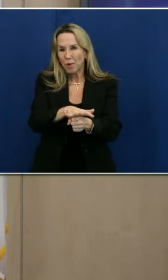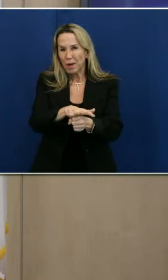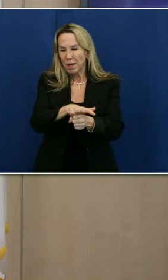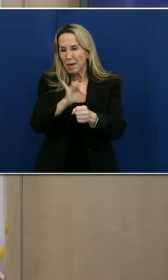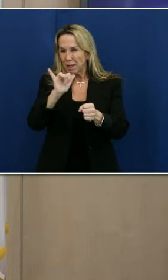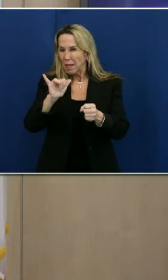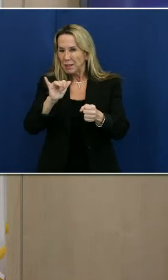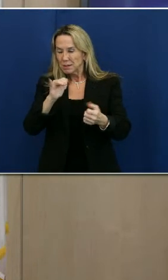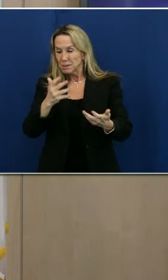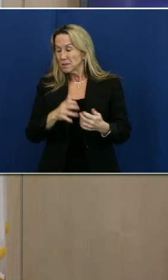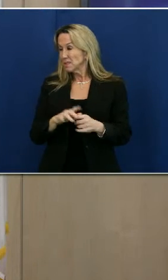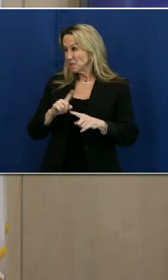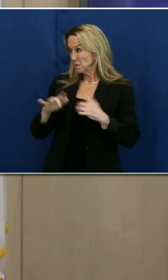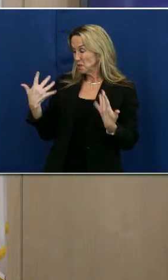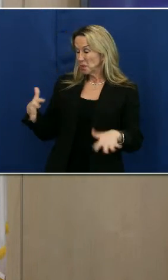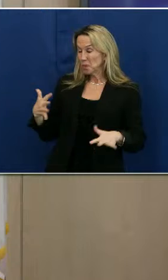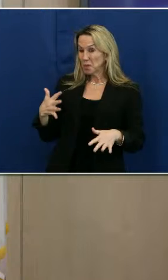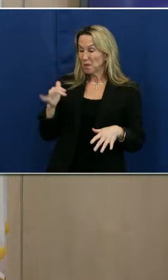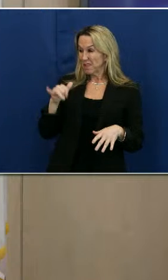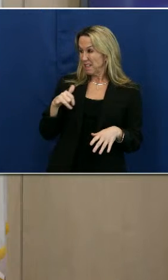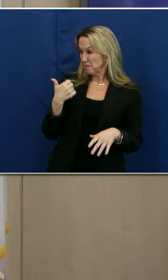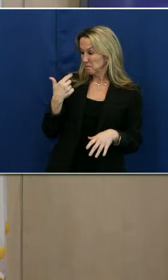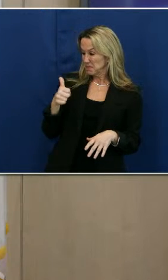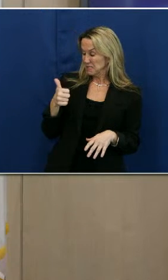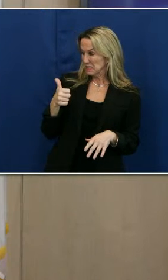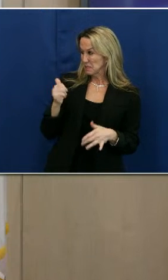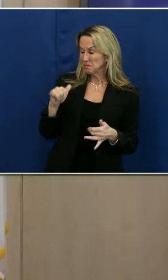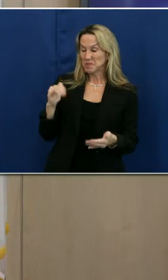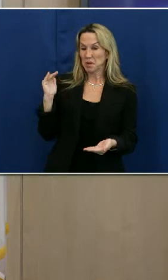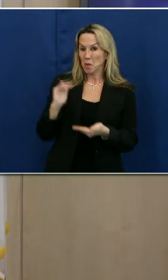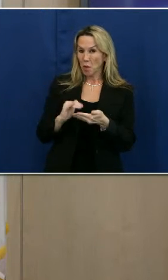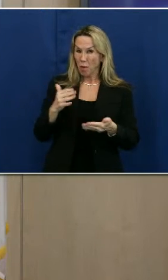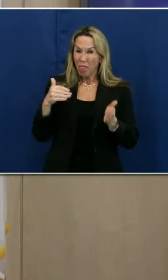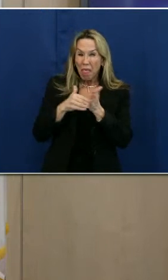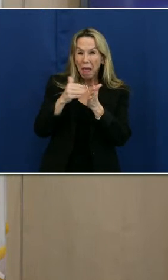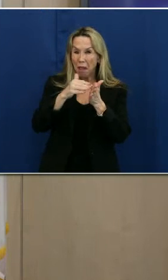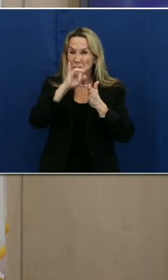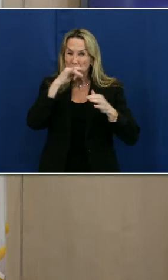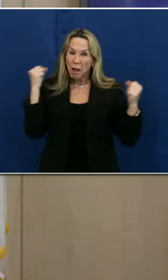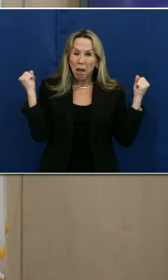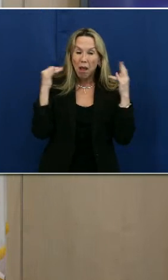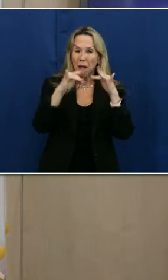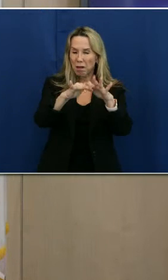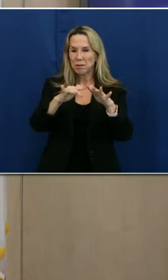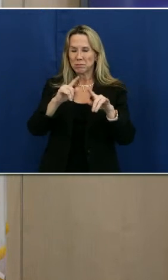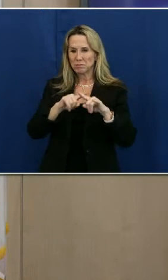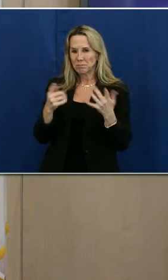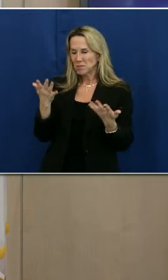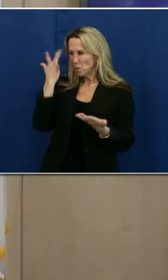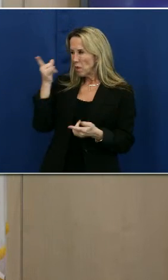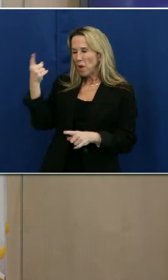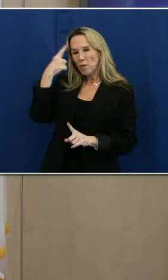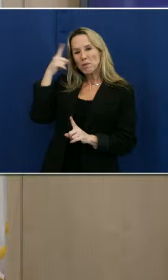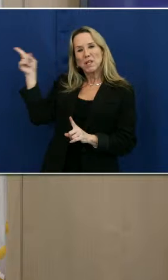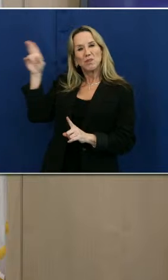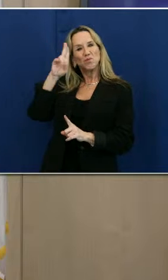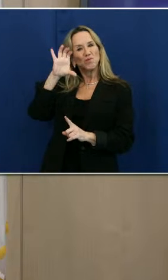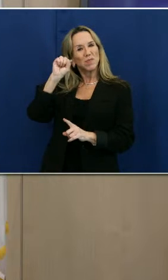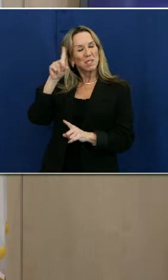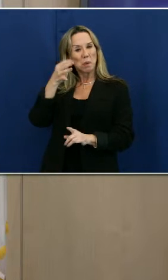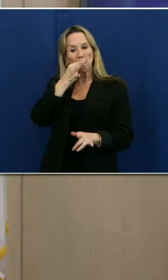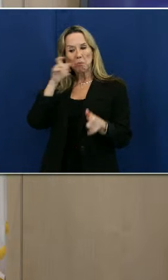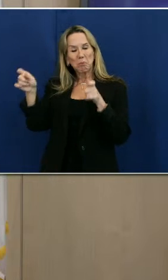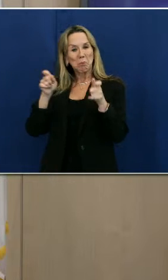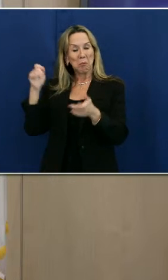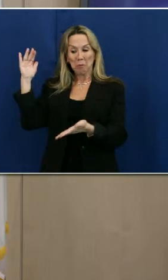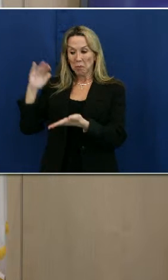That's pretty low for thousands of kids coming back. What do you think is working there at UCSD,